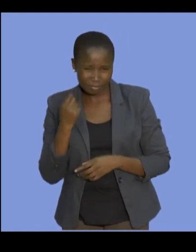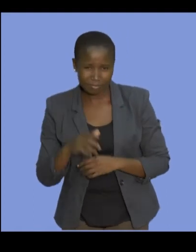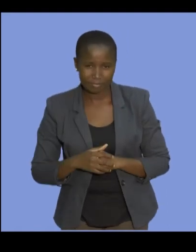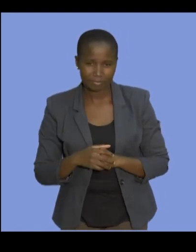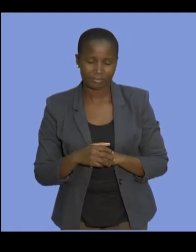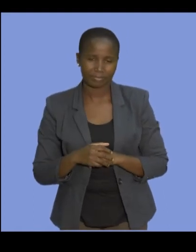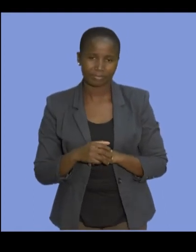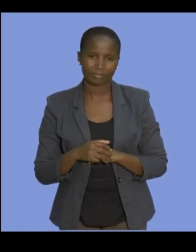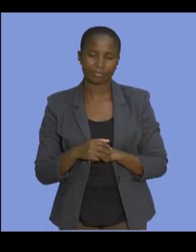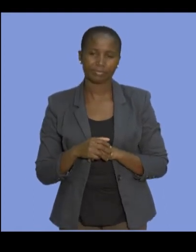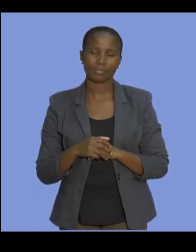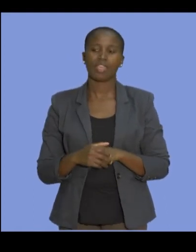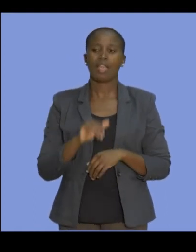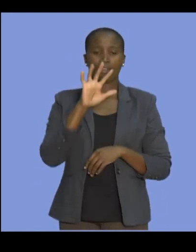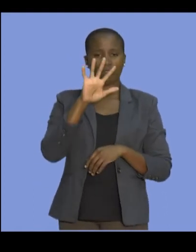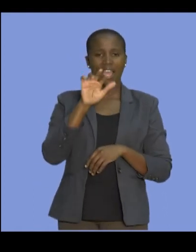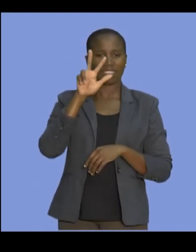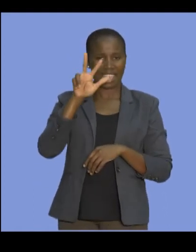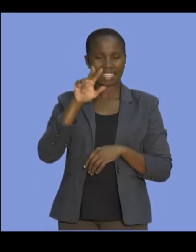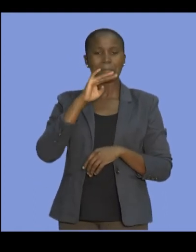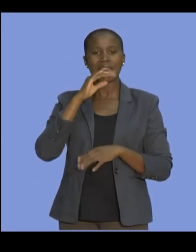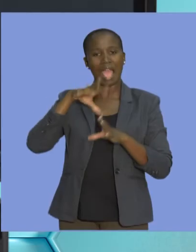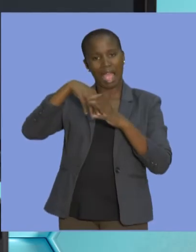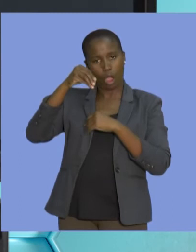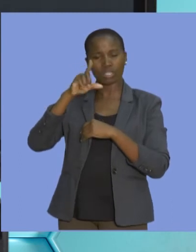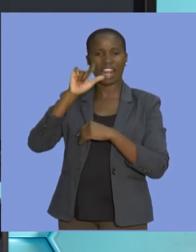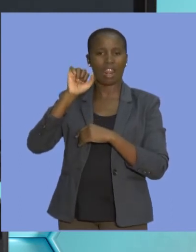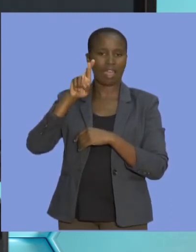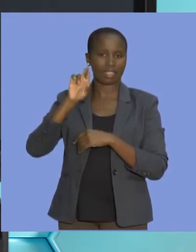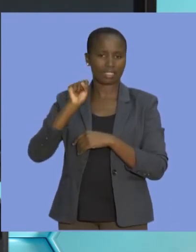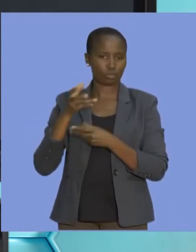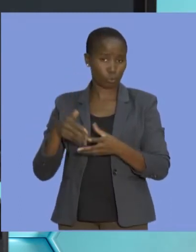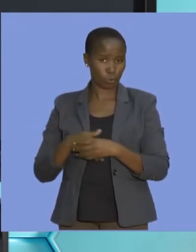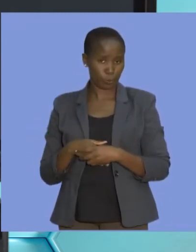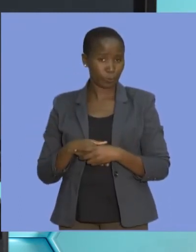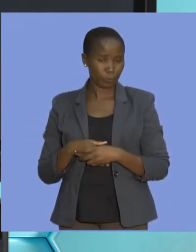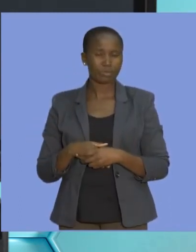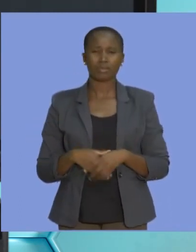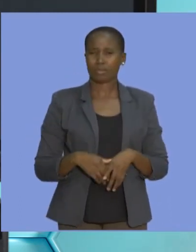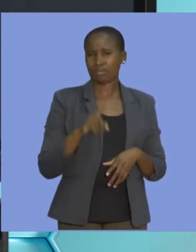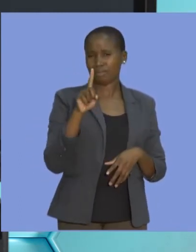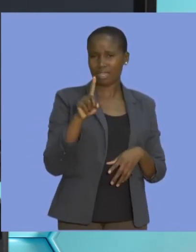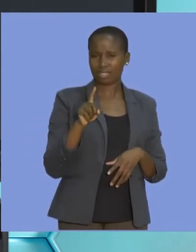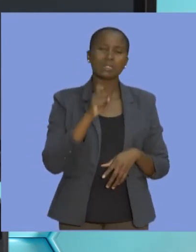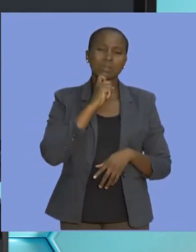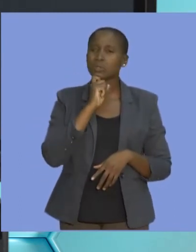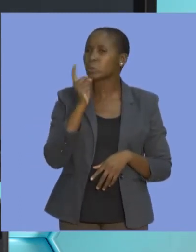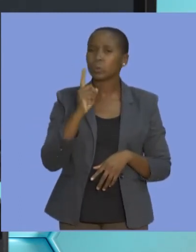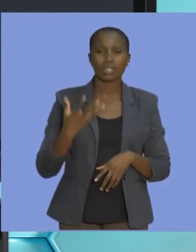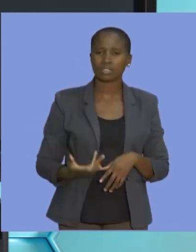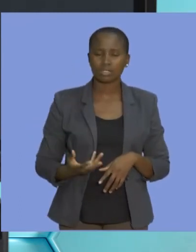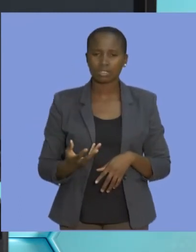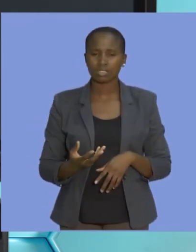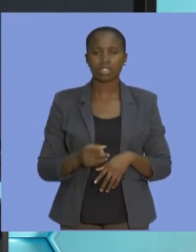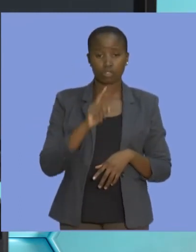The 58 is our outlier. So what we're using to find outlier is just